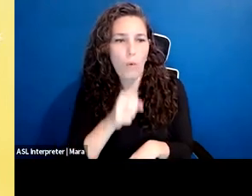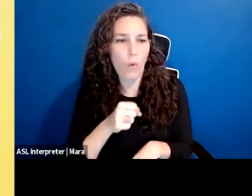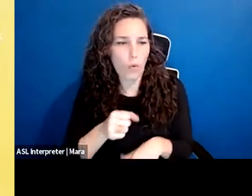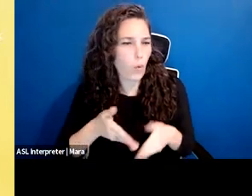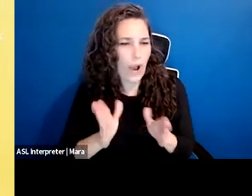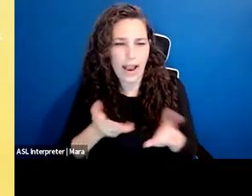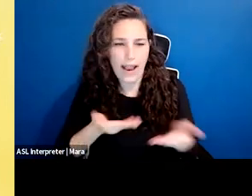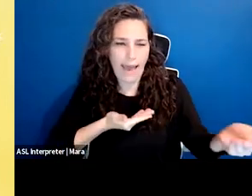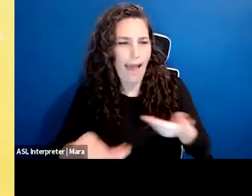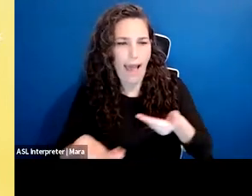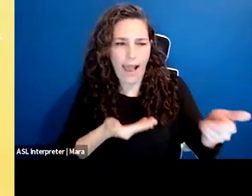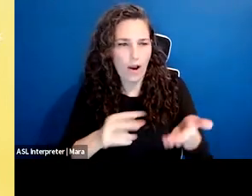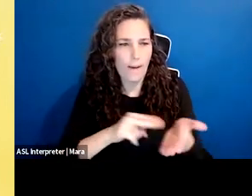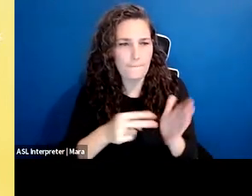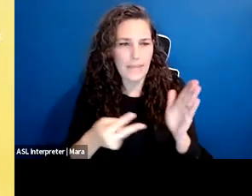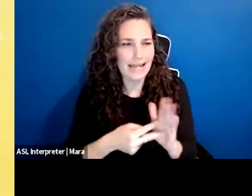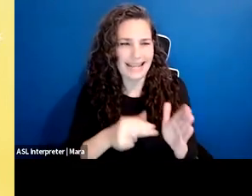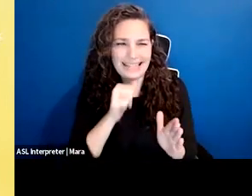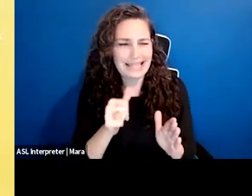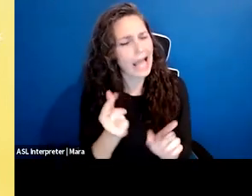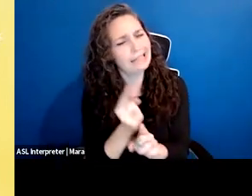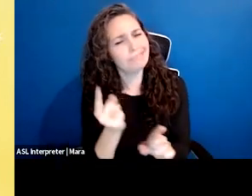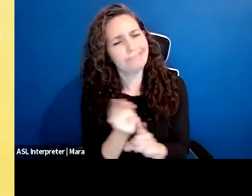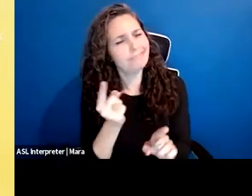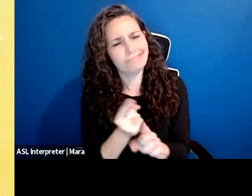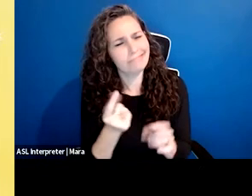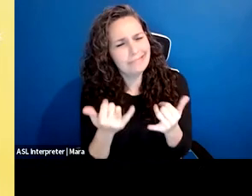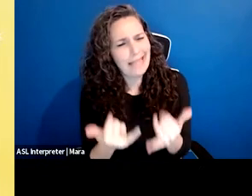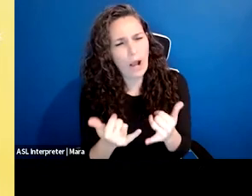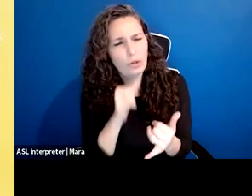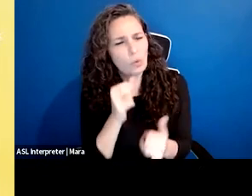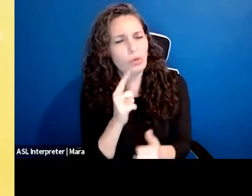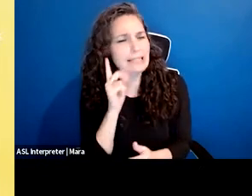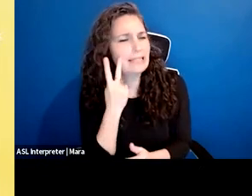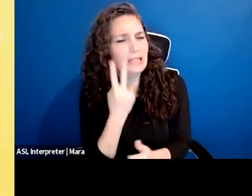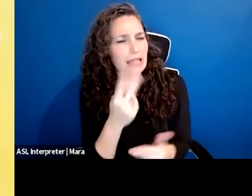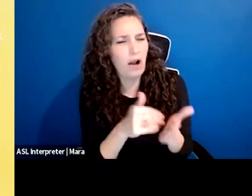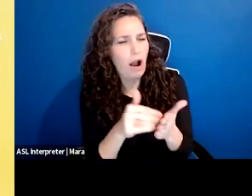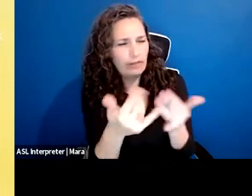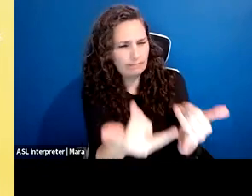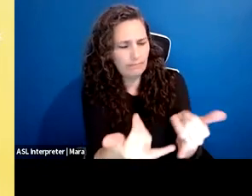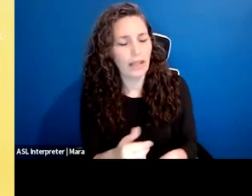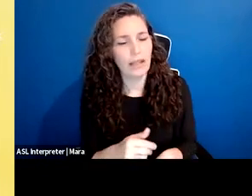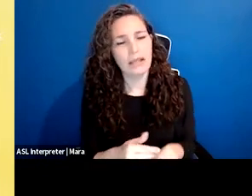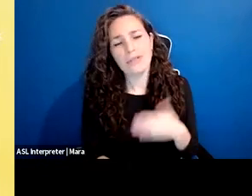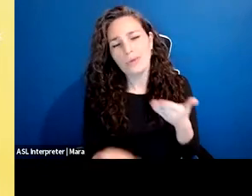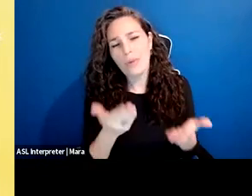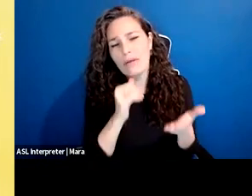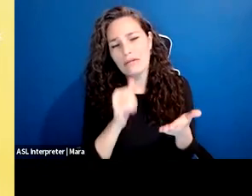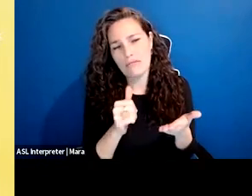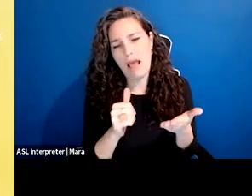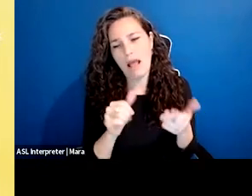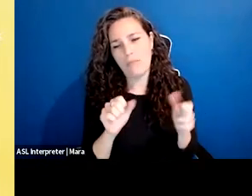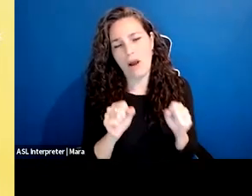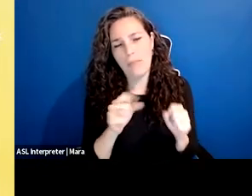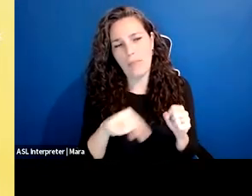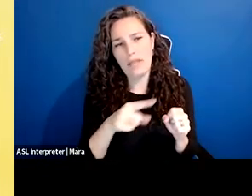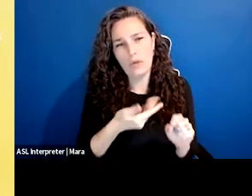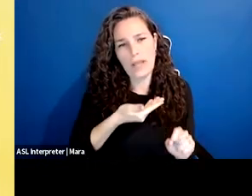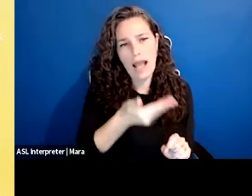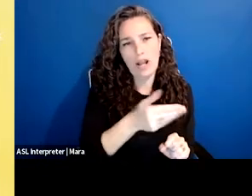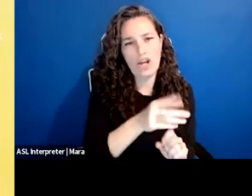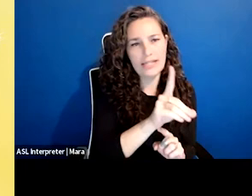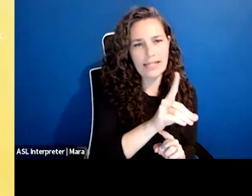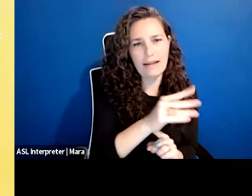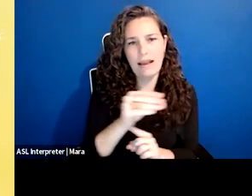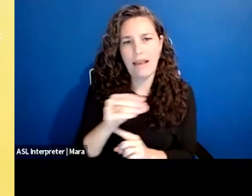hiring. These are not typical ways of hiring that you see currently. So it's unlikely that you'd be hired under Schedules D or E. But